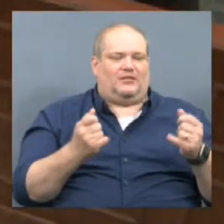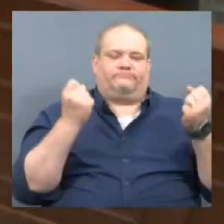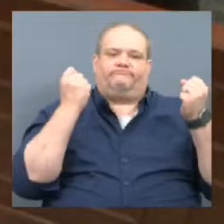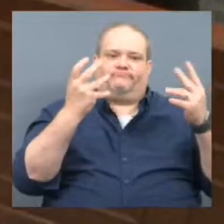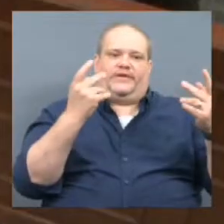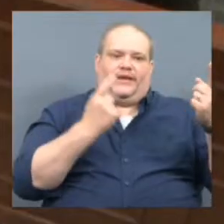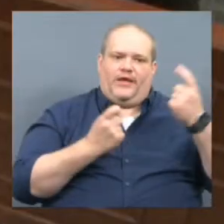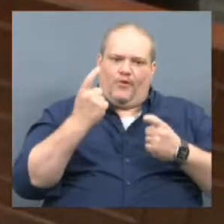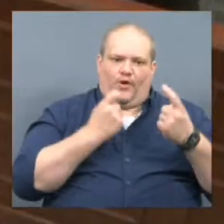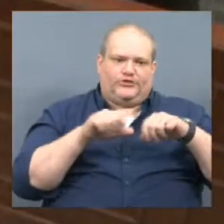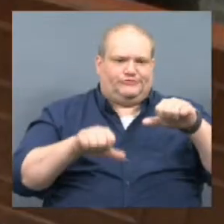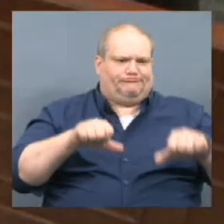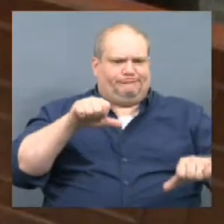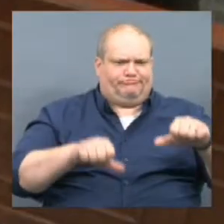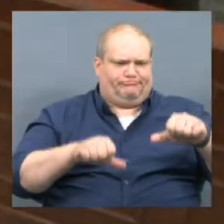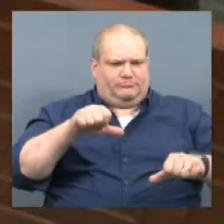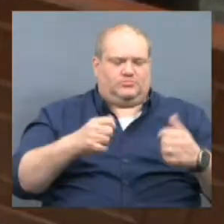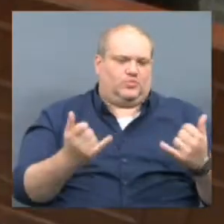many questions right now.